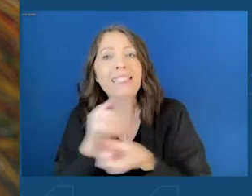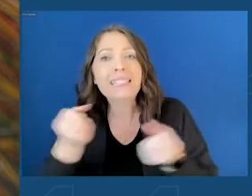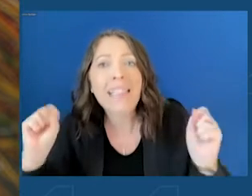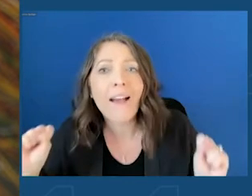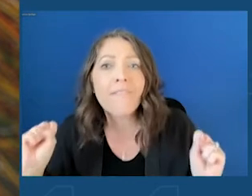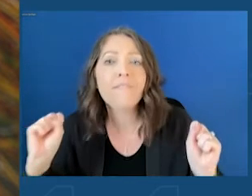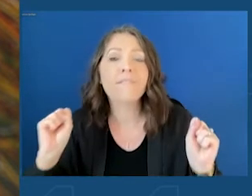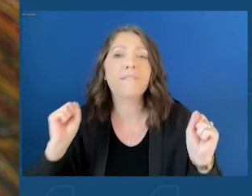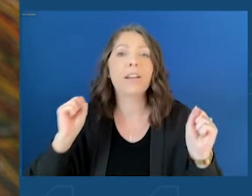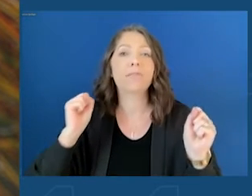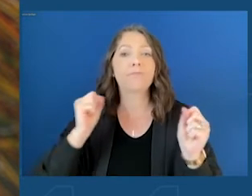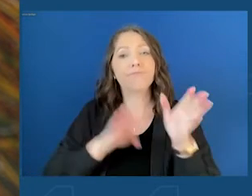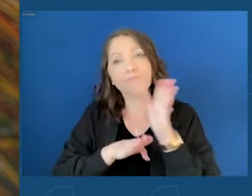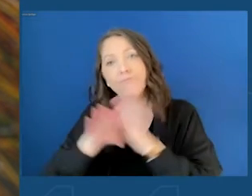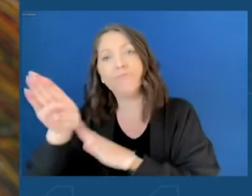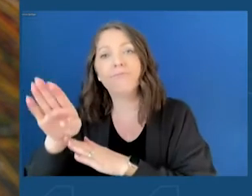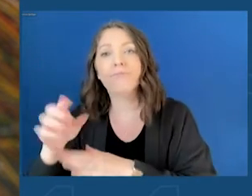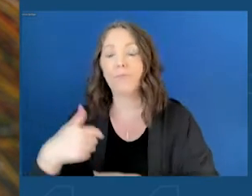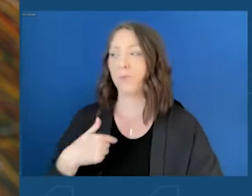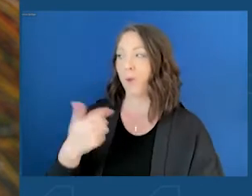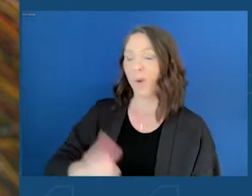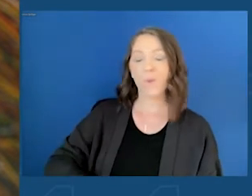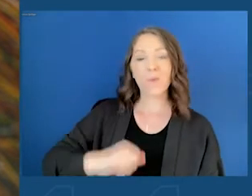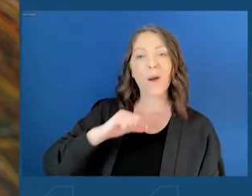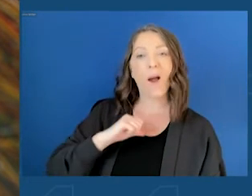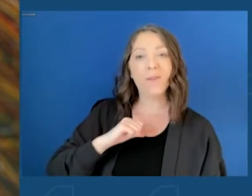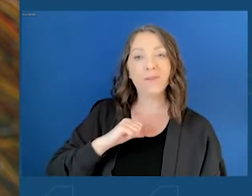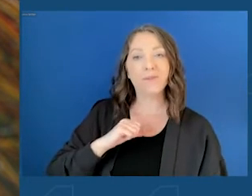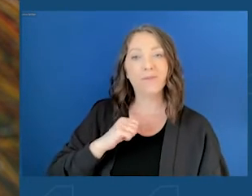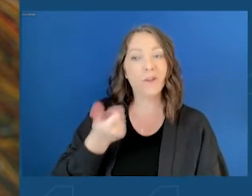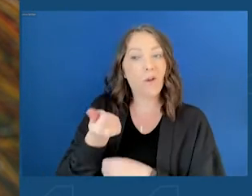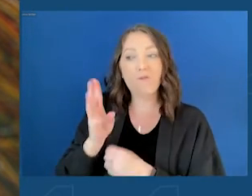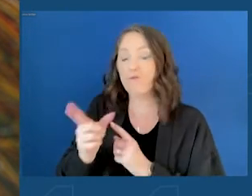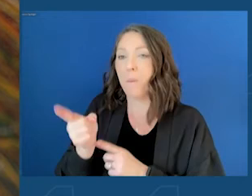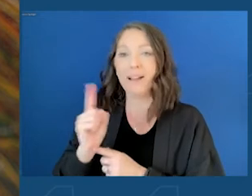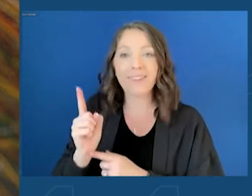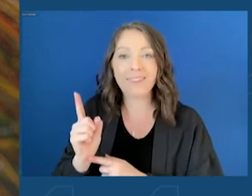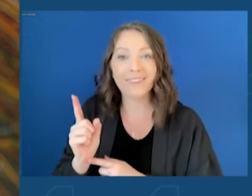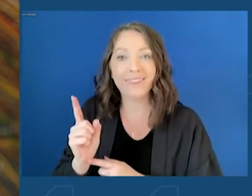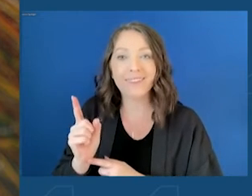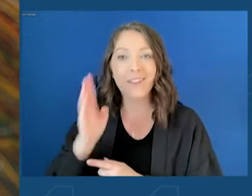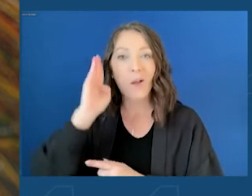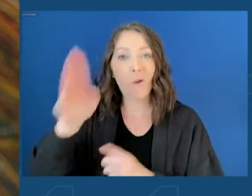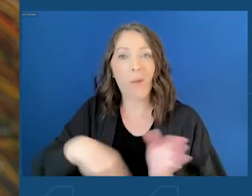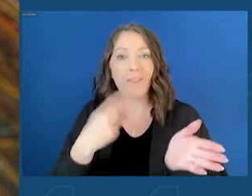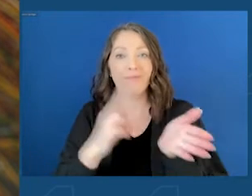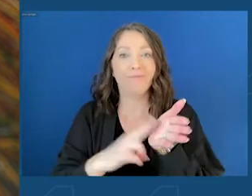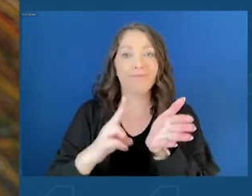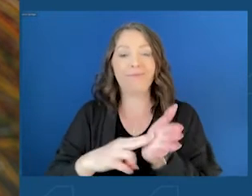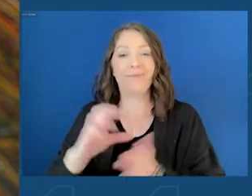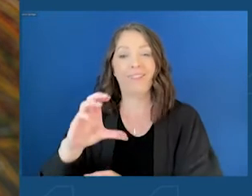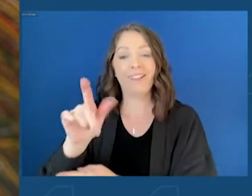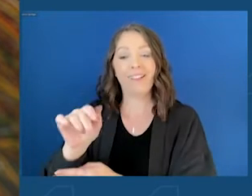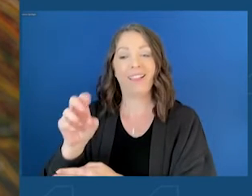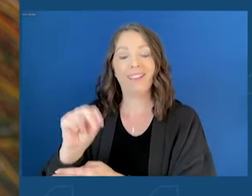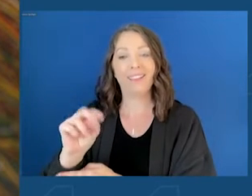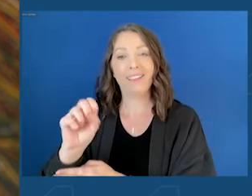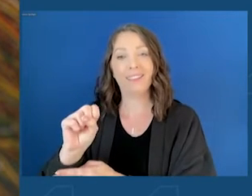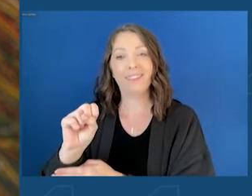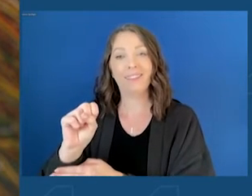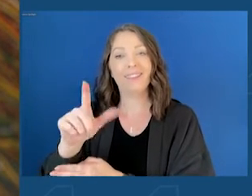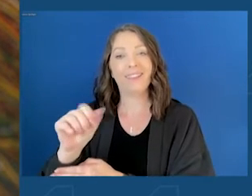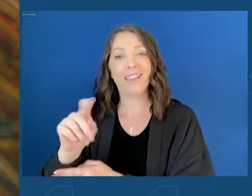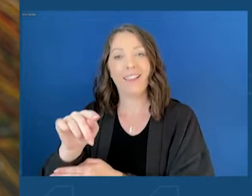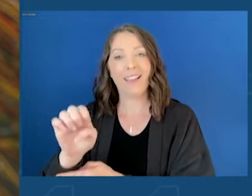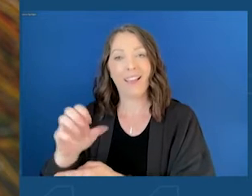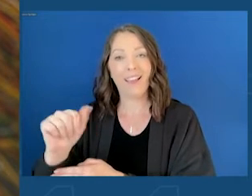So I am so proud, minutes from now, to sign the Clean Slate Act and give businesses the help they